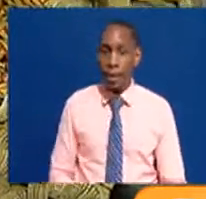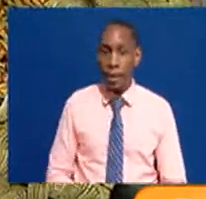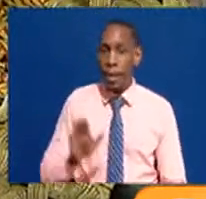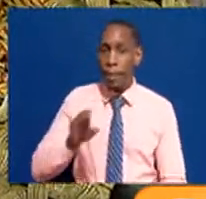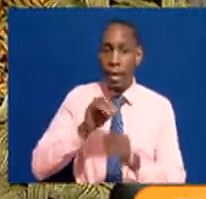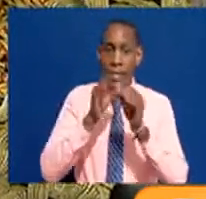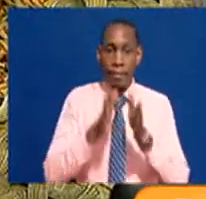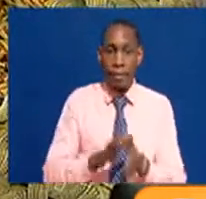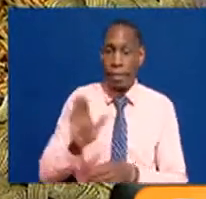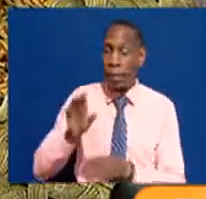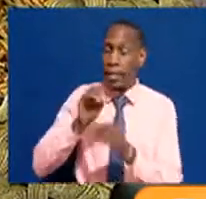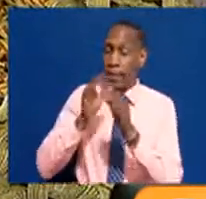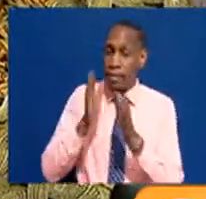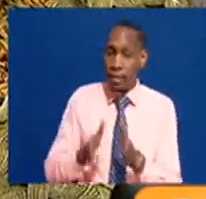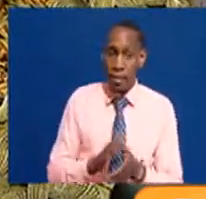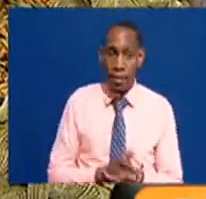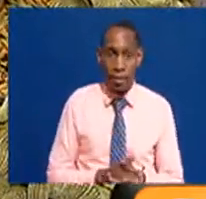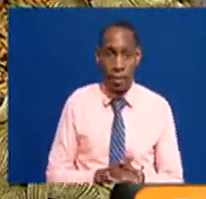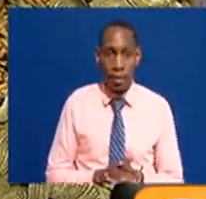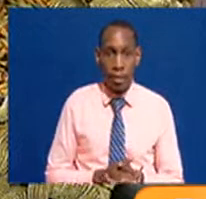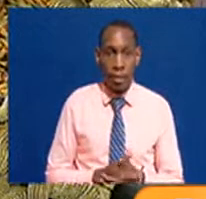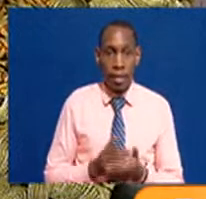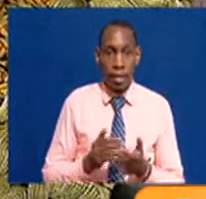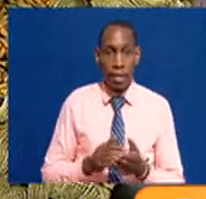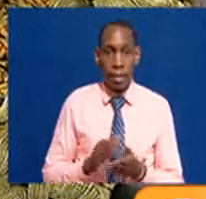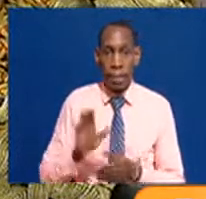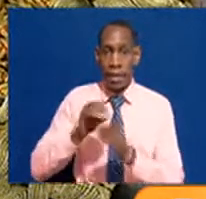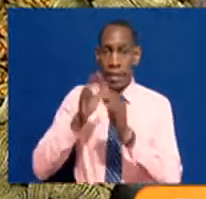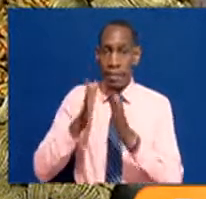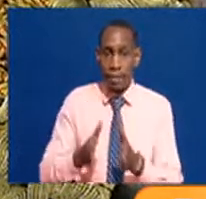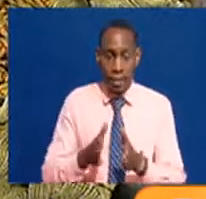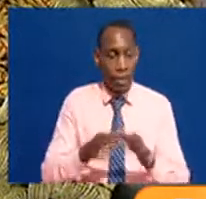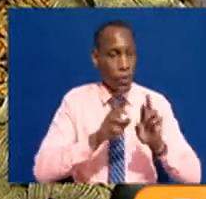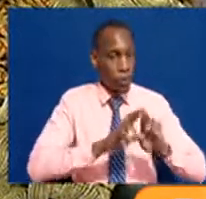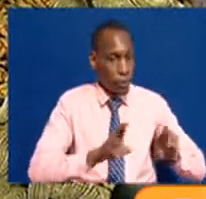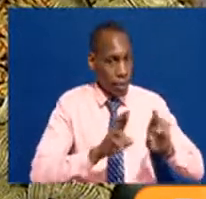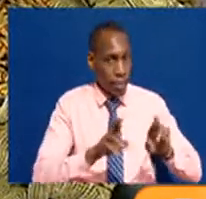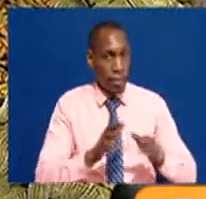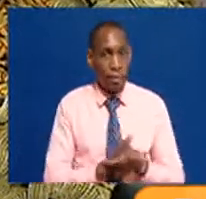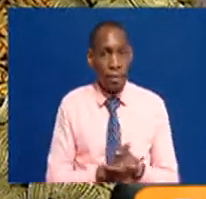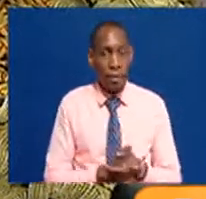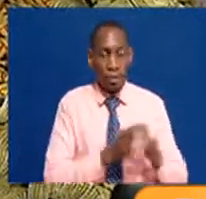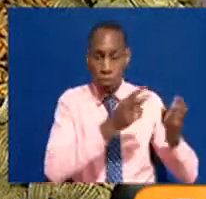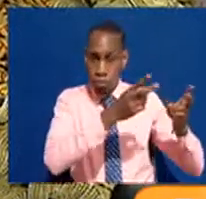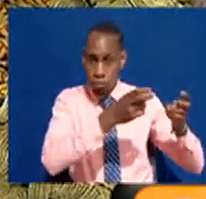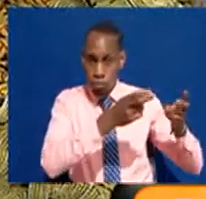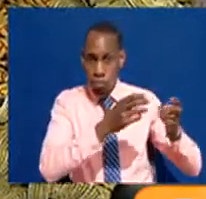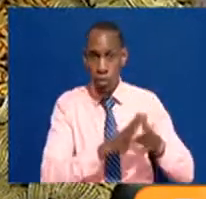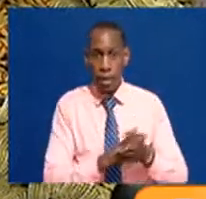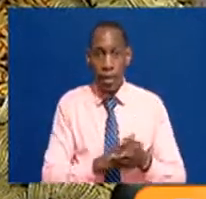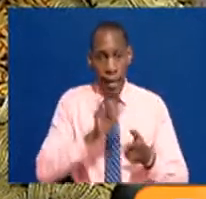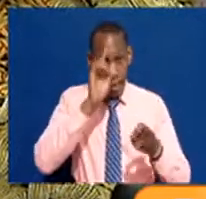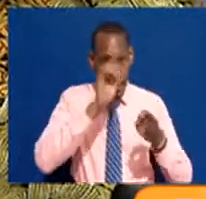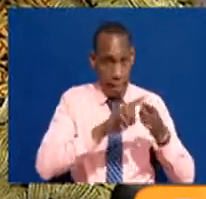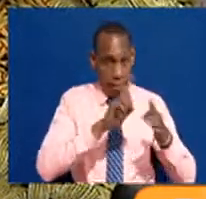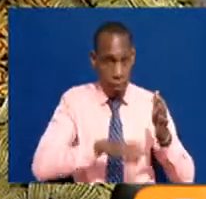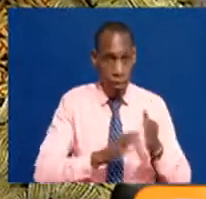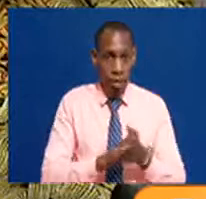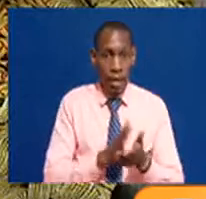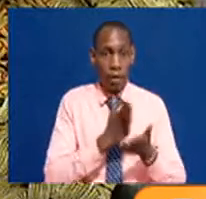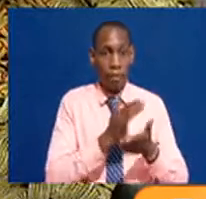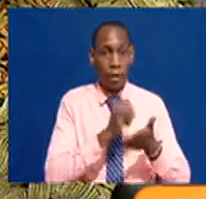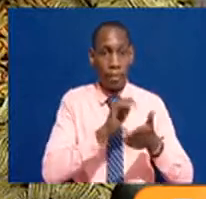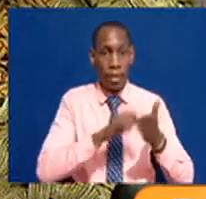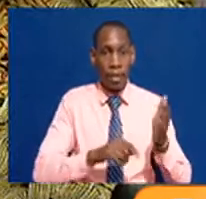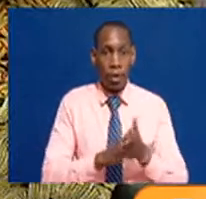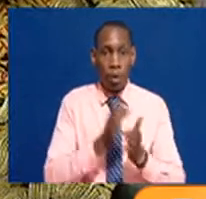He loves them more. If you're an investor, he's there. He's there, he listens. Because what is he looking for? Is to ensure that